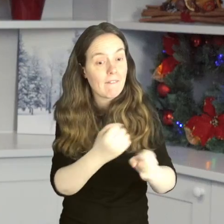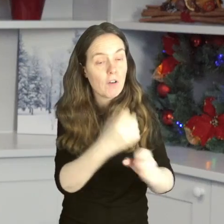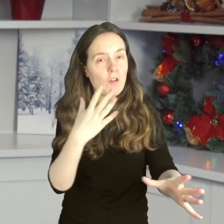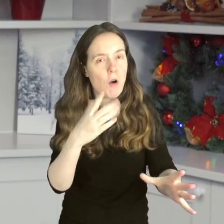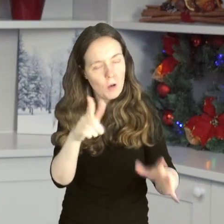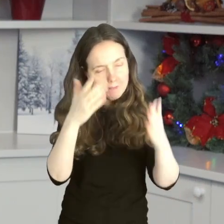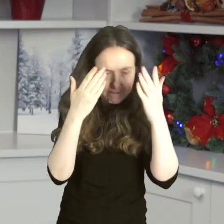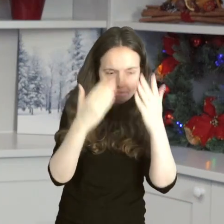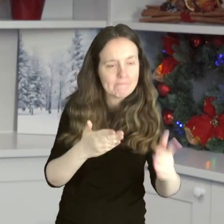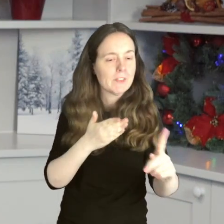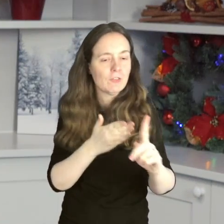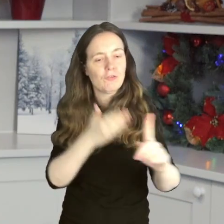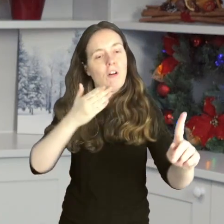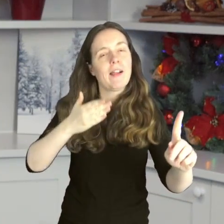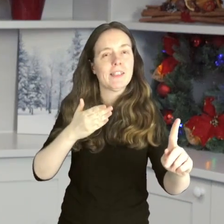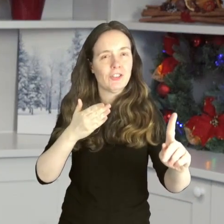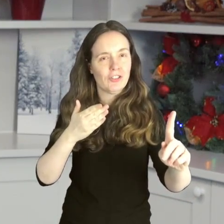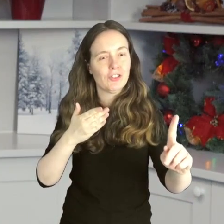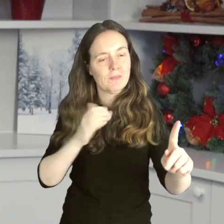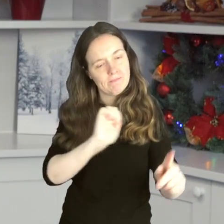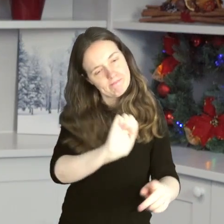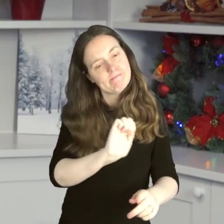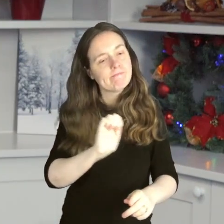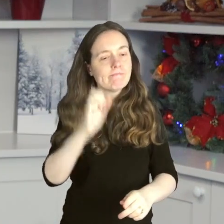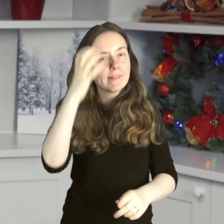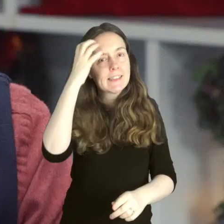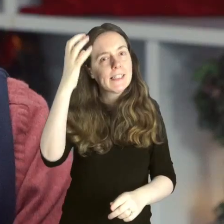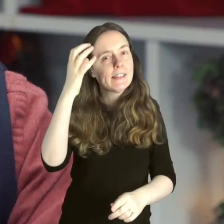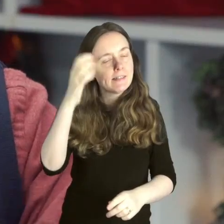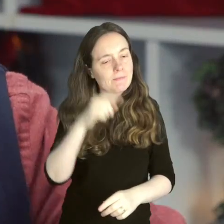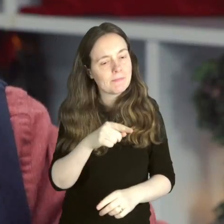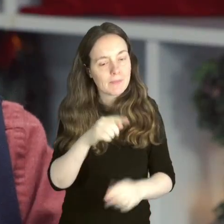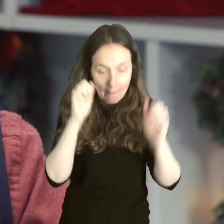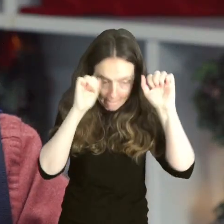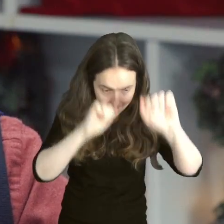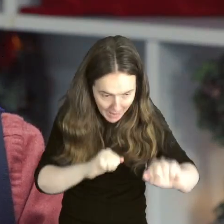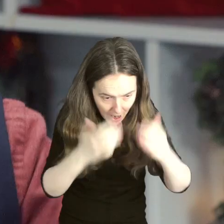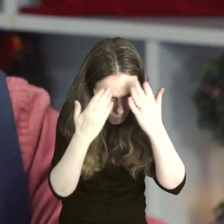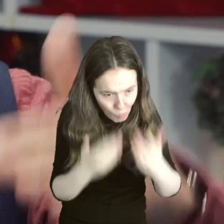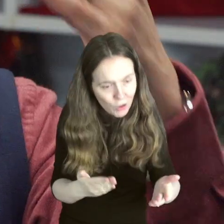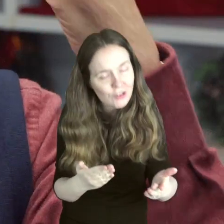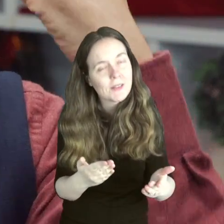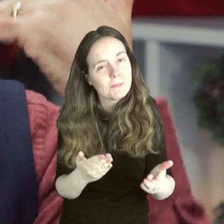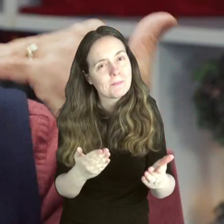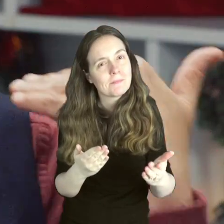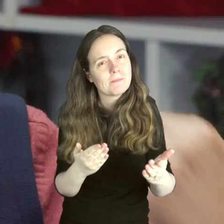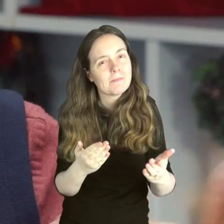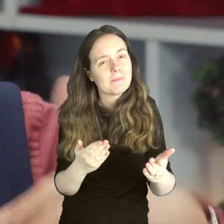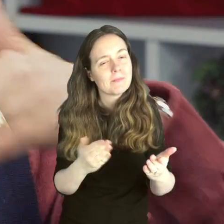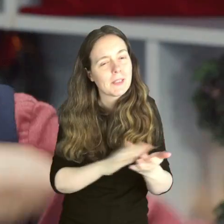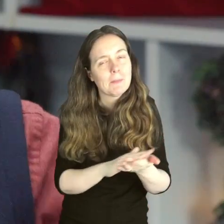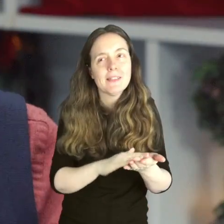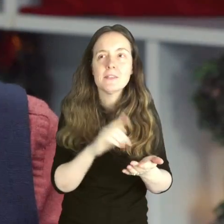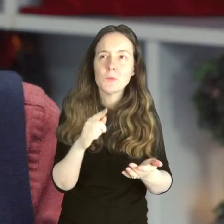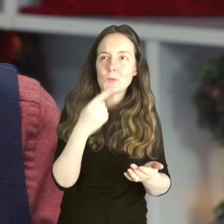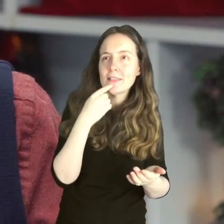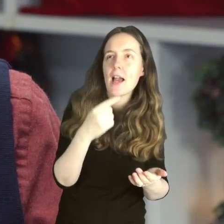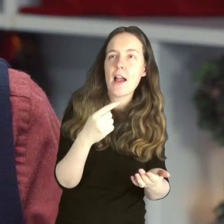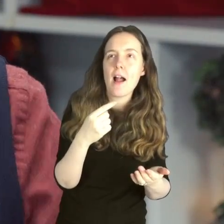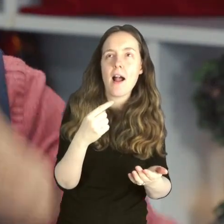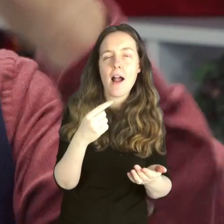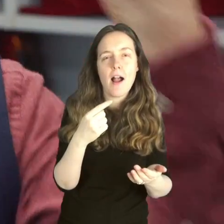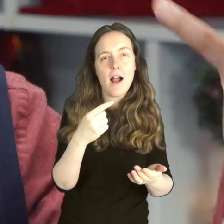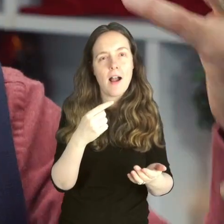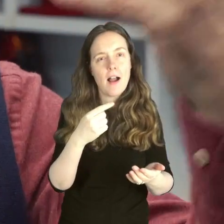their kingship. By bowing down and worshipping them, you're saying, "I want to come